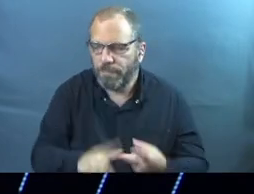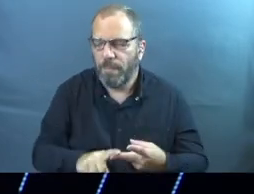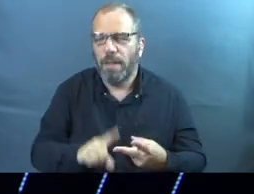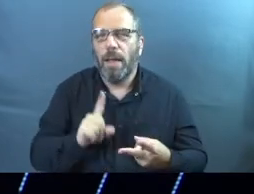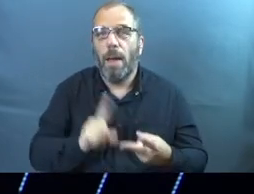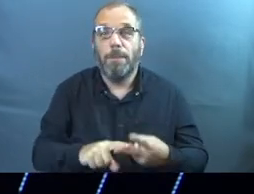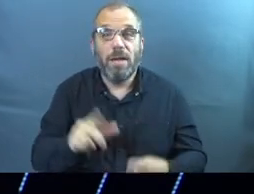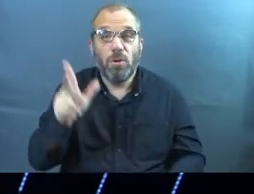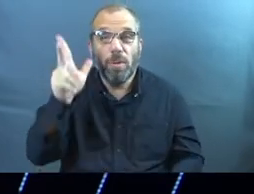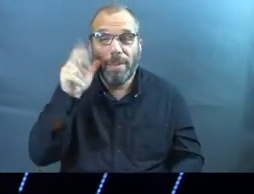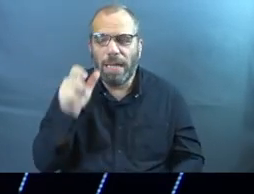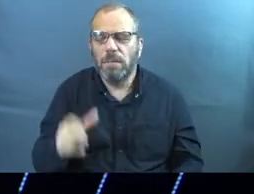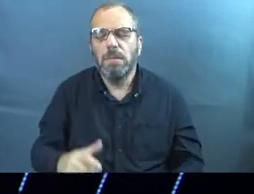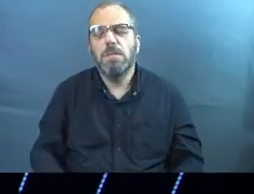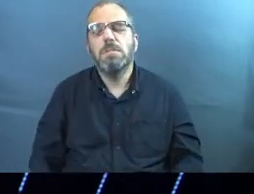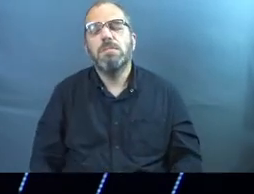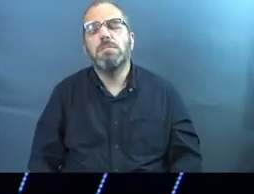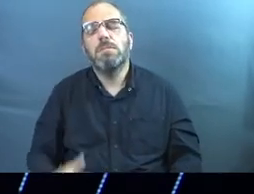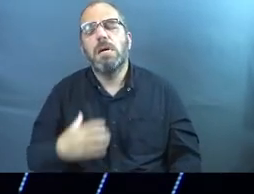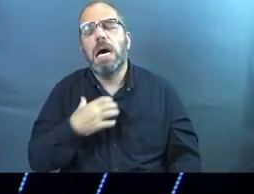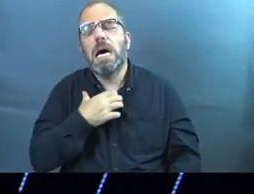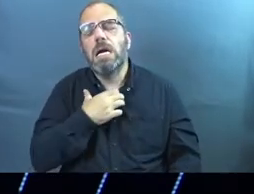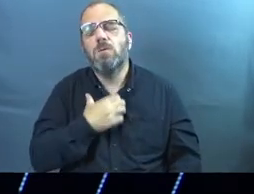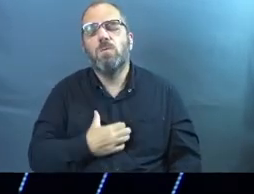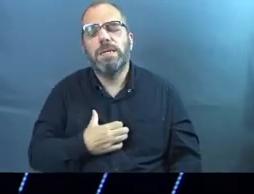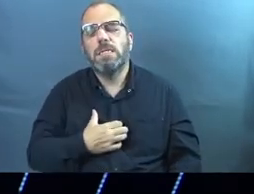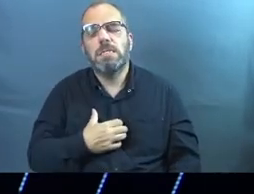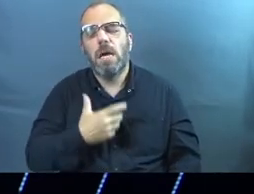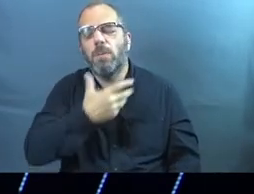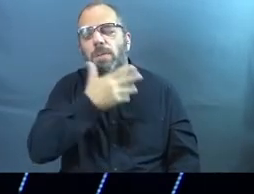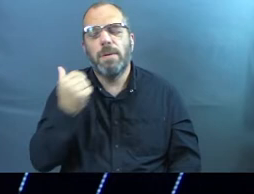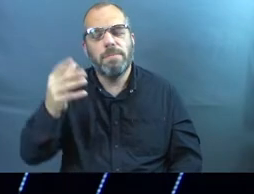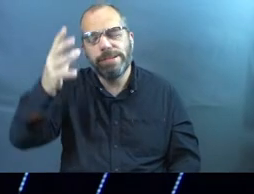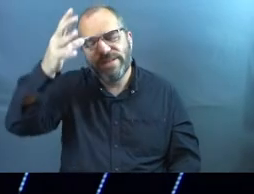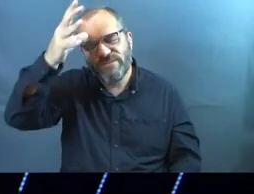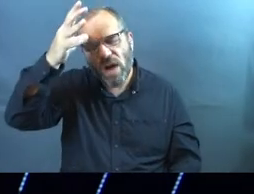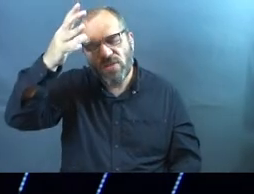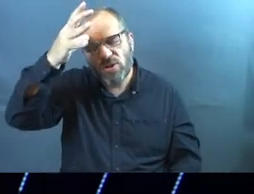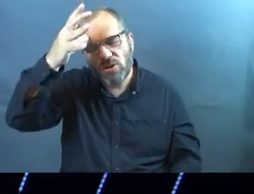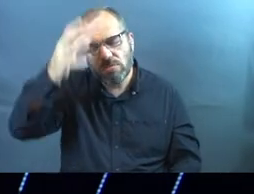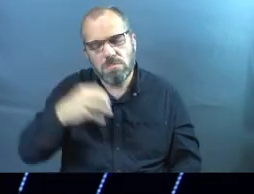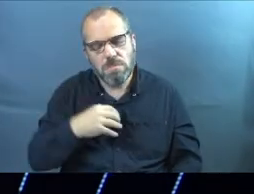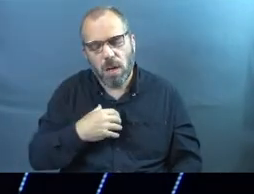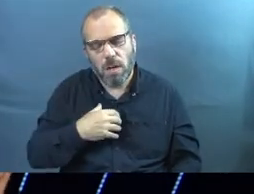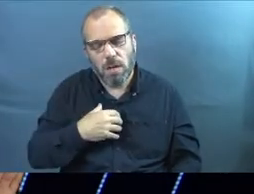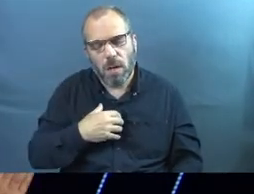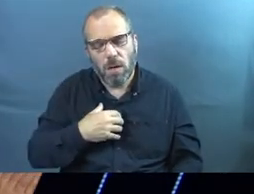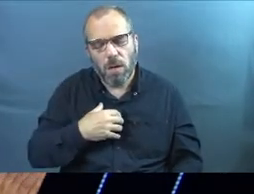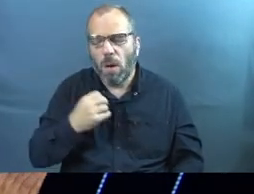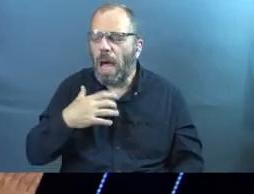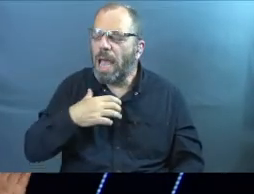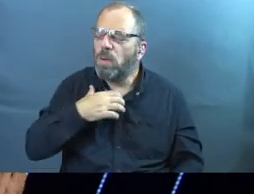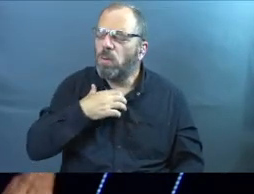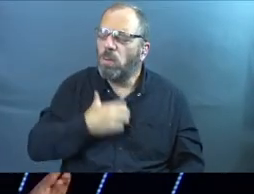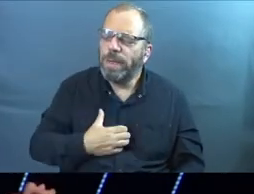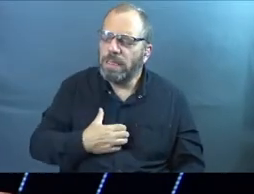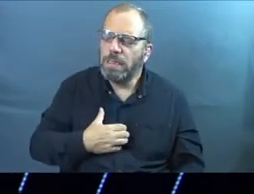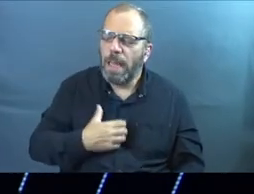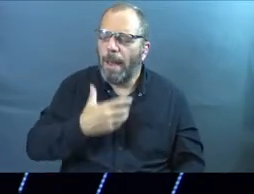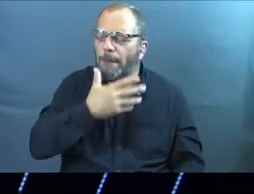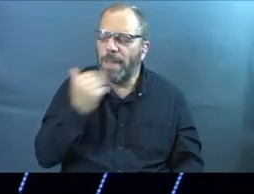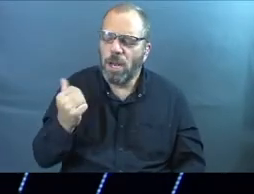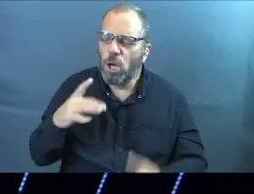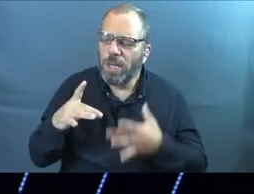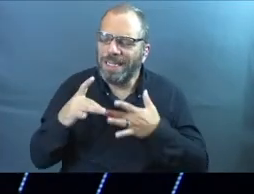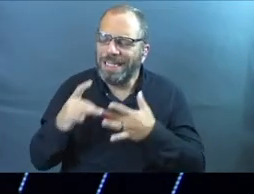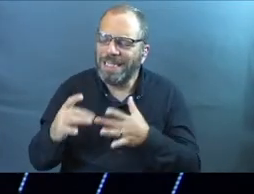But you might hear regrets like, I wish I would have been a better father. You might hear regrets like, I wish I would have been a